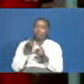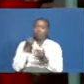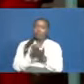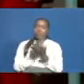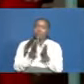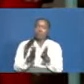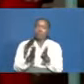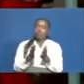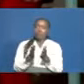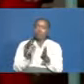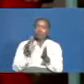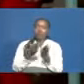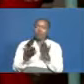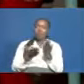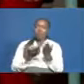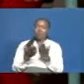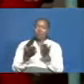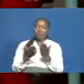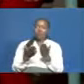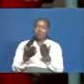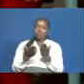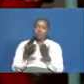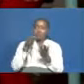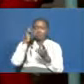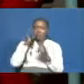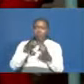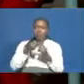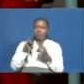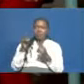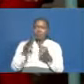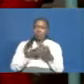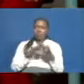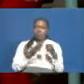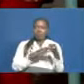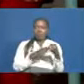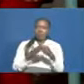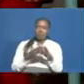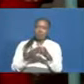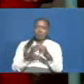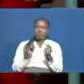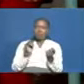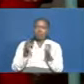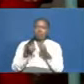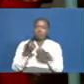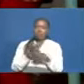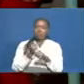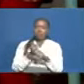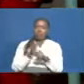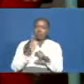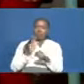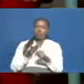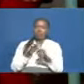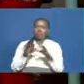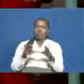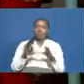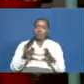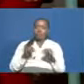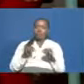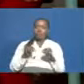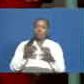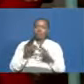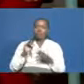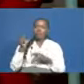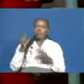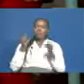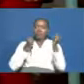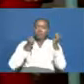the Women's Service Corps until 1999, when reforms were made for women to be absorbed in the Kenya Army,